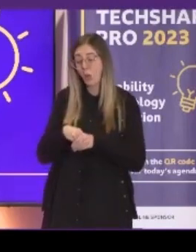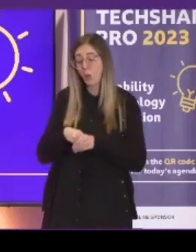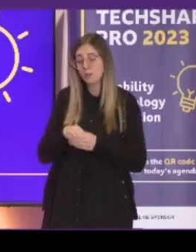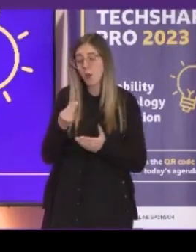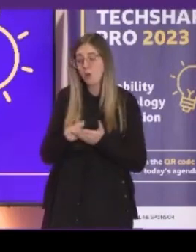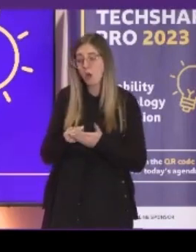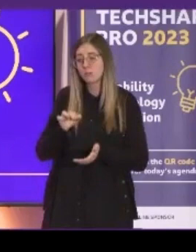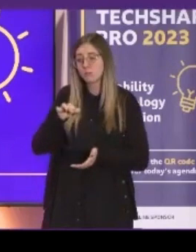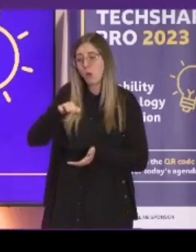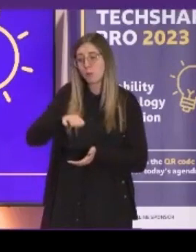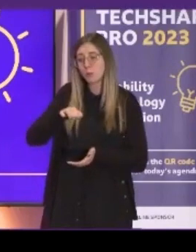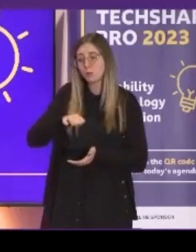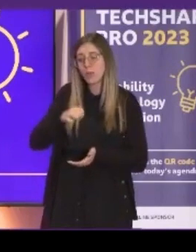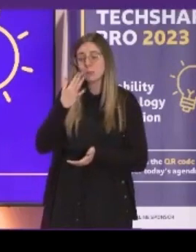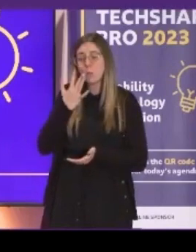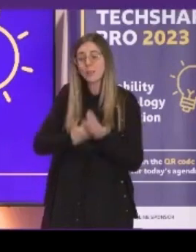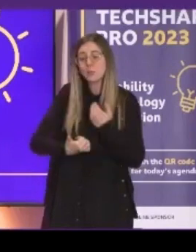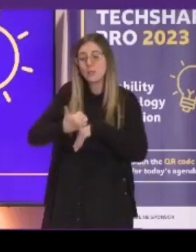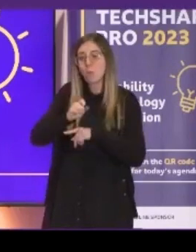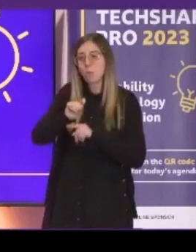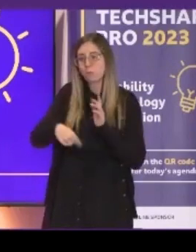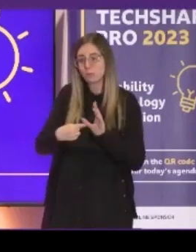when setting out on a project.